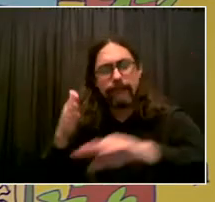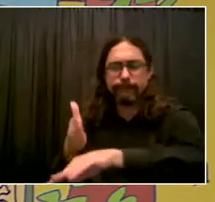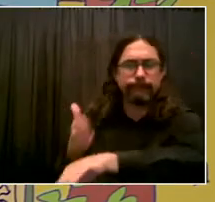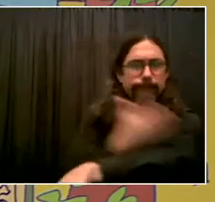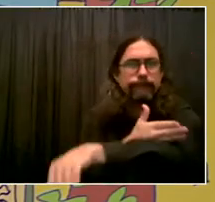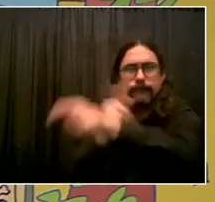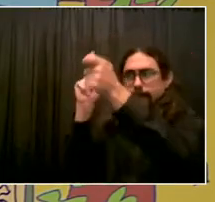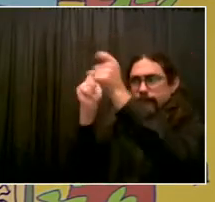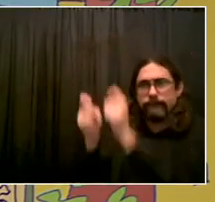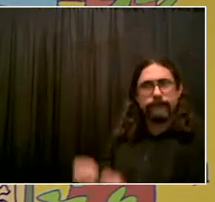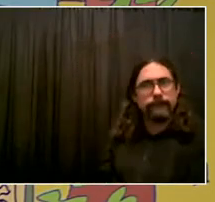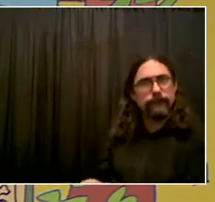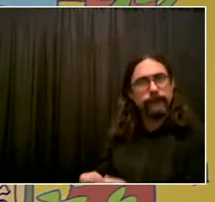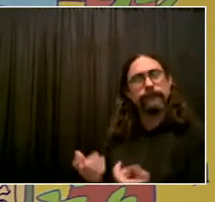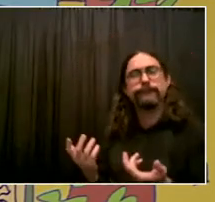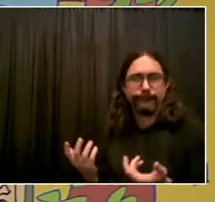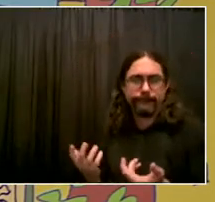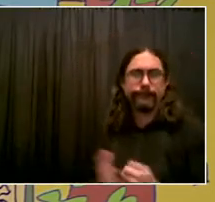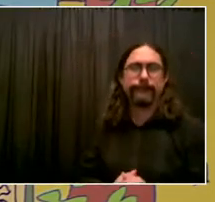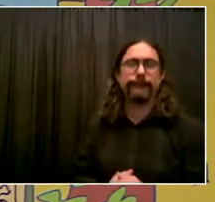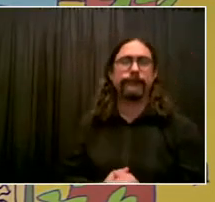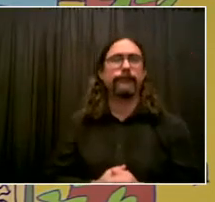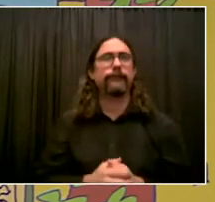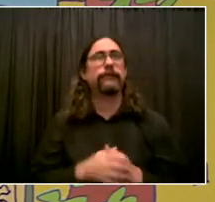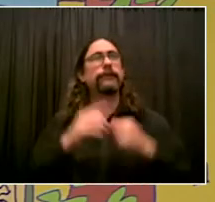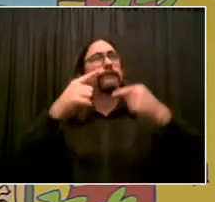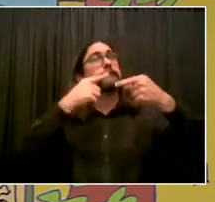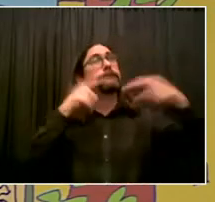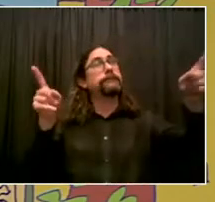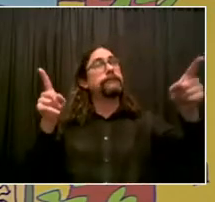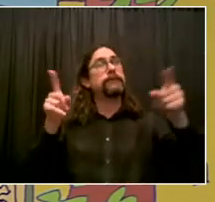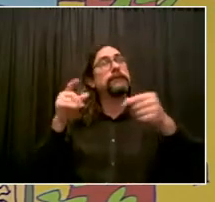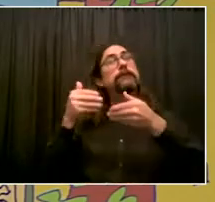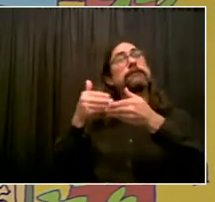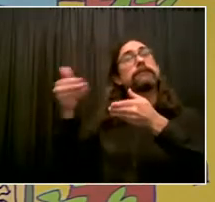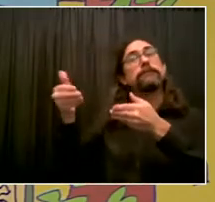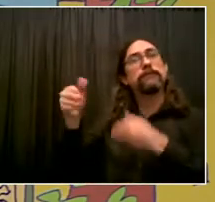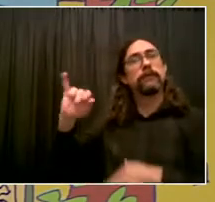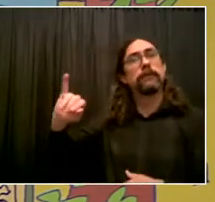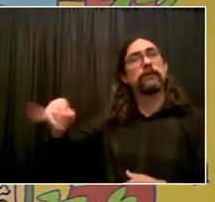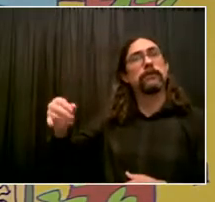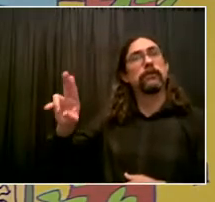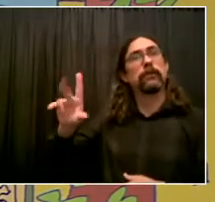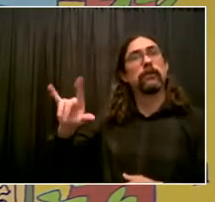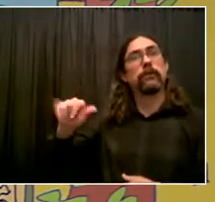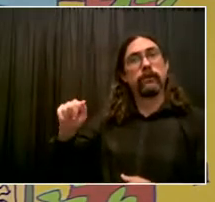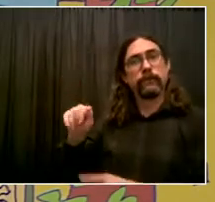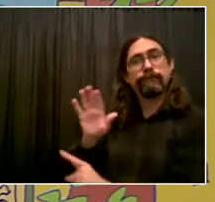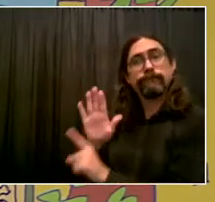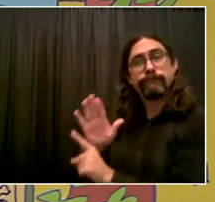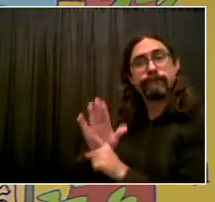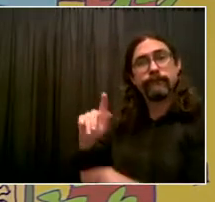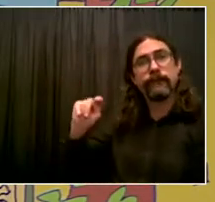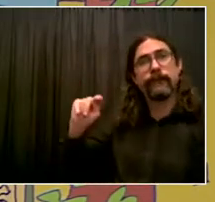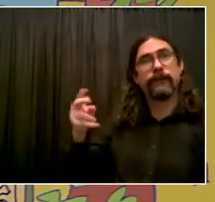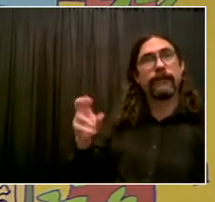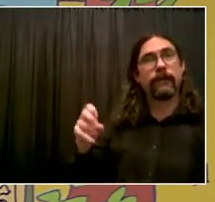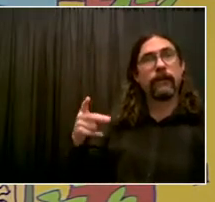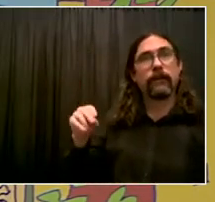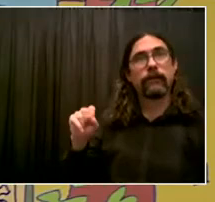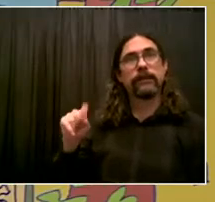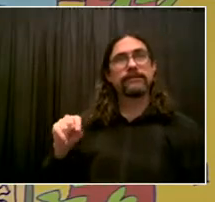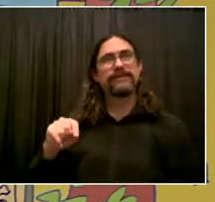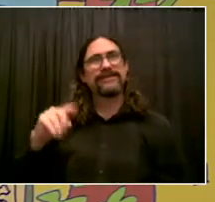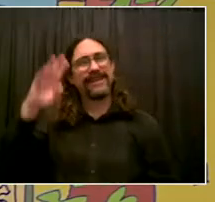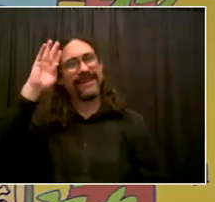Mr. Mayor, how's your arm feeling? I'm feeling good. Thank you, Julia. I am feeling good. Dave is really good at giving shots. I've had my